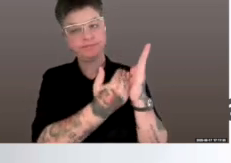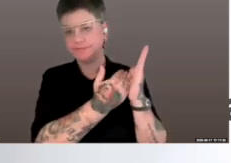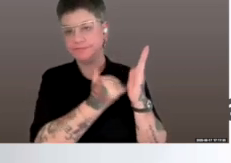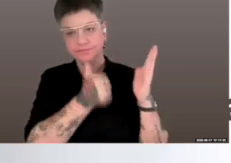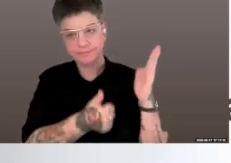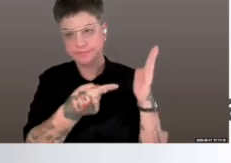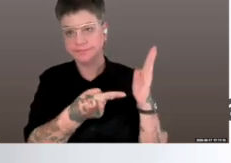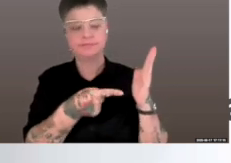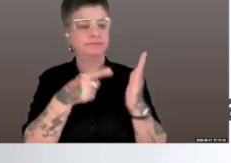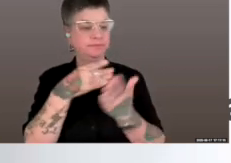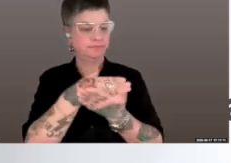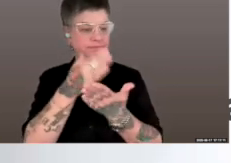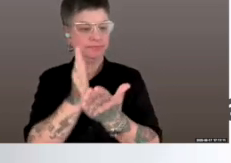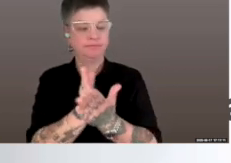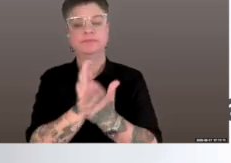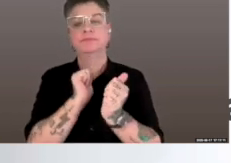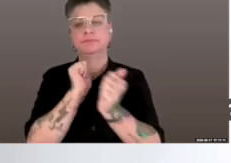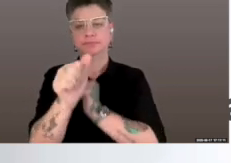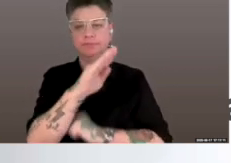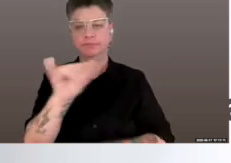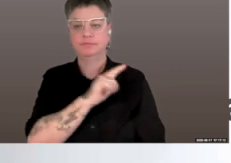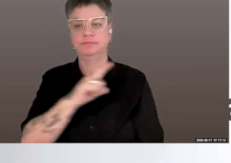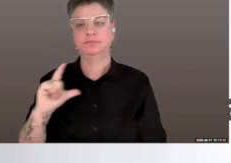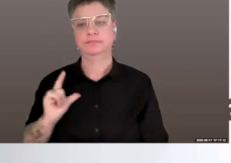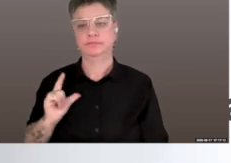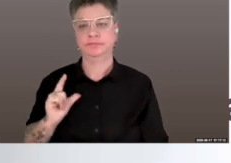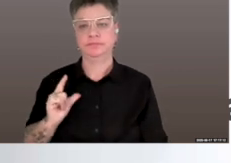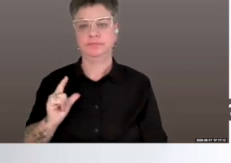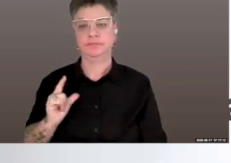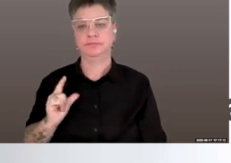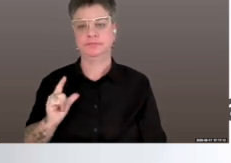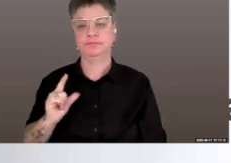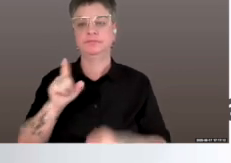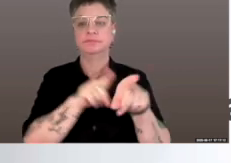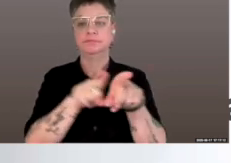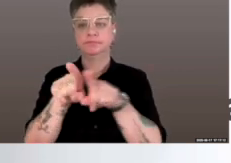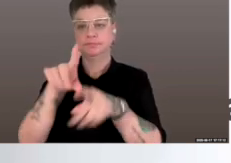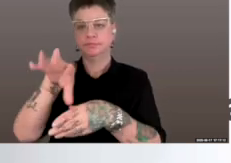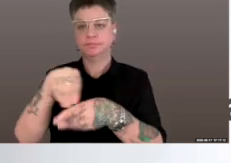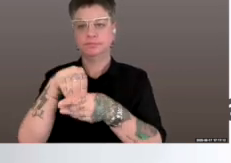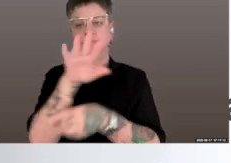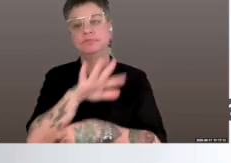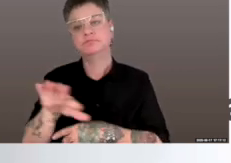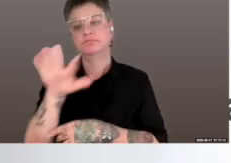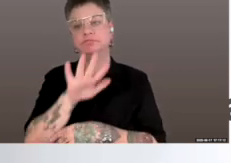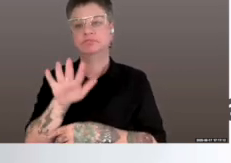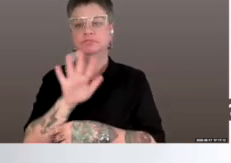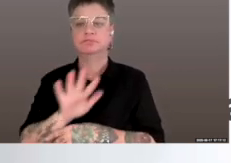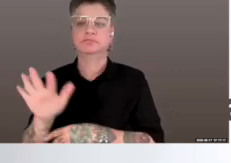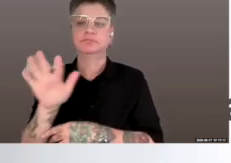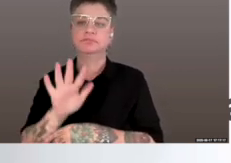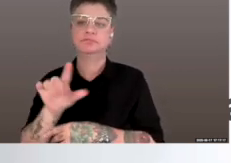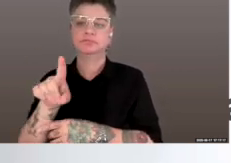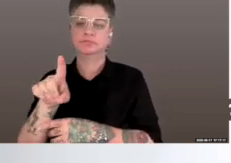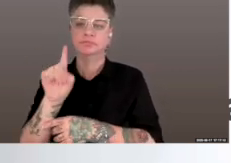This funding was appropriated through Assembly Bill 100, which was signed into law on April 14th.